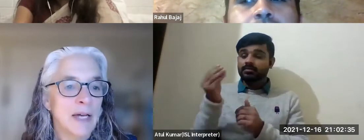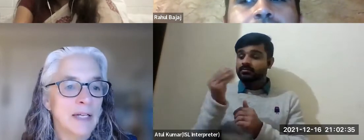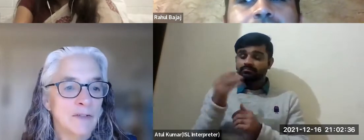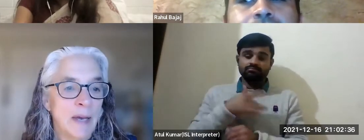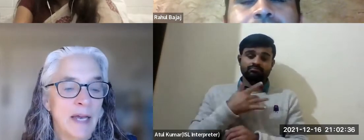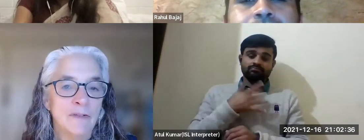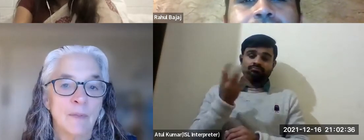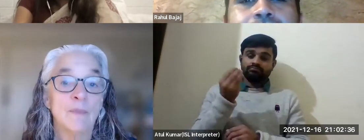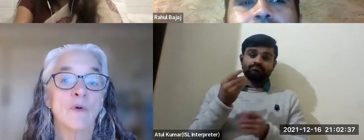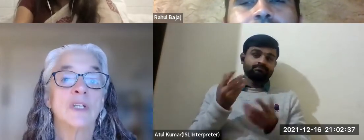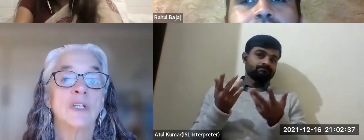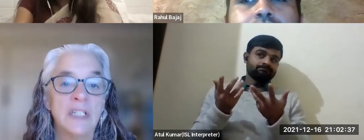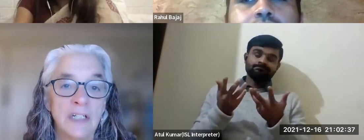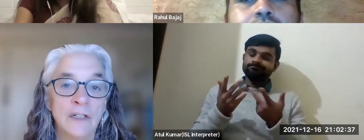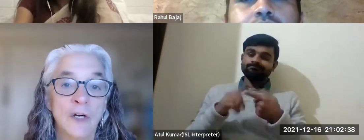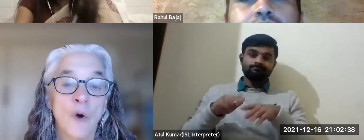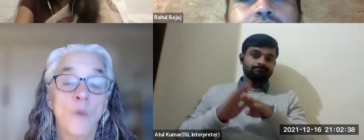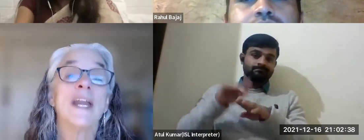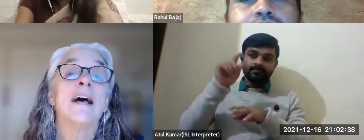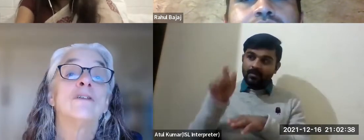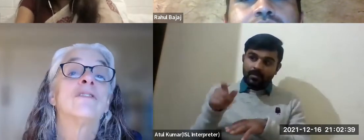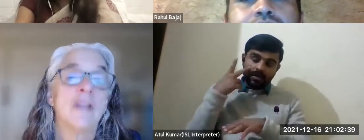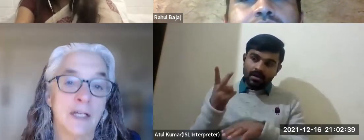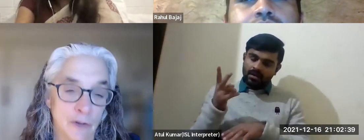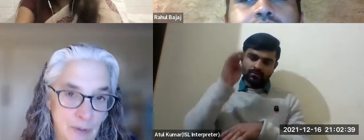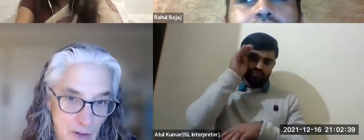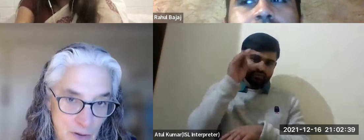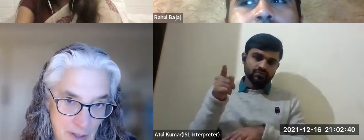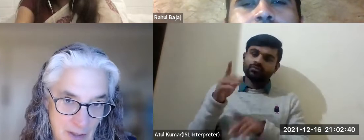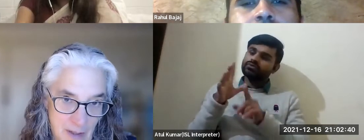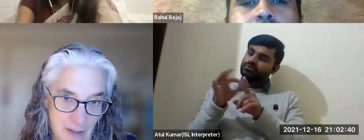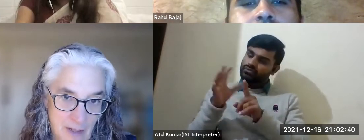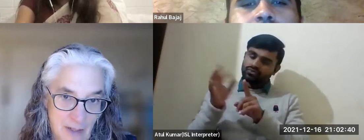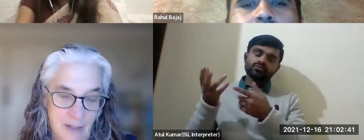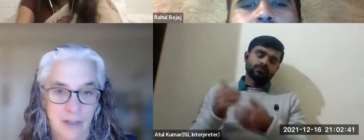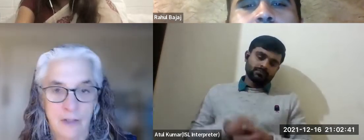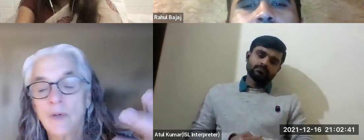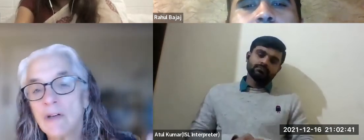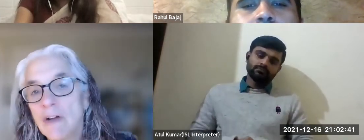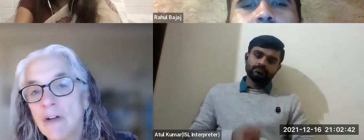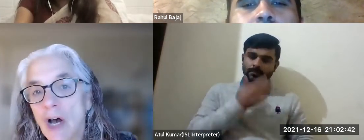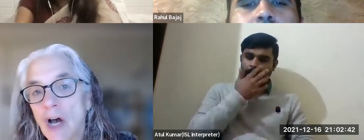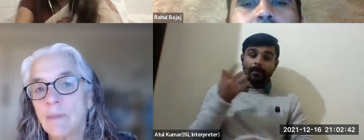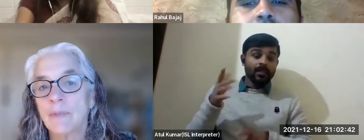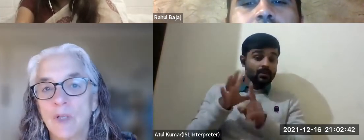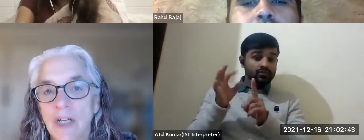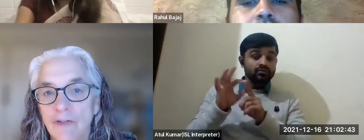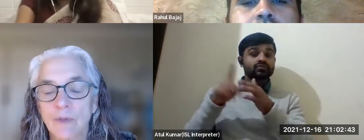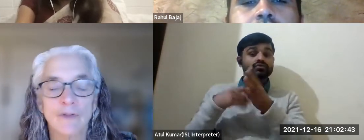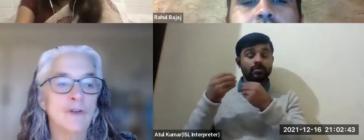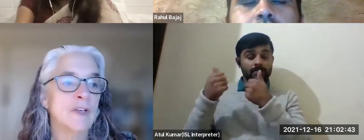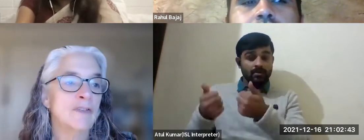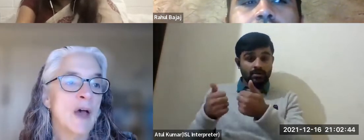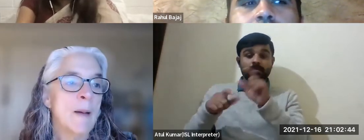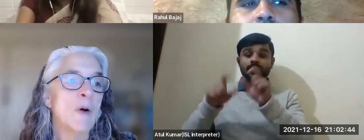like their mind expands to be more willing to hear what else they could be doing. You do a great job with